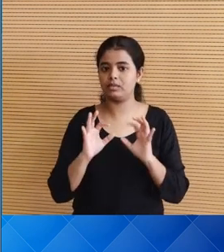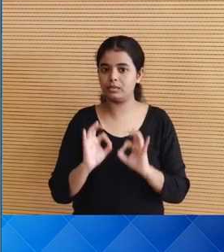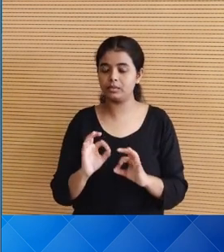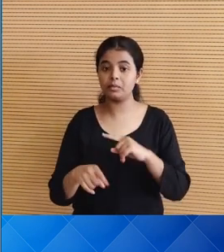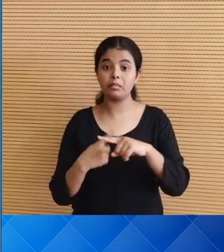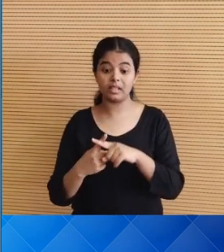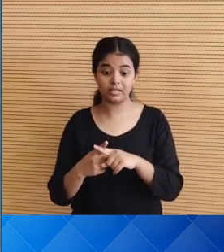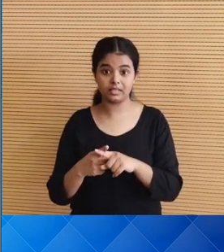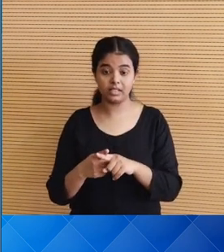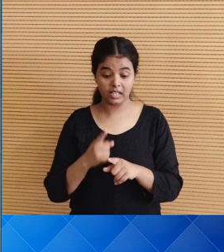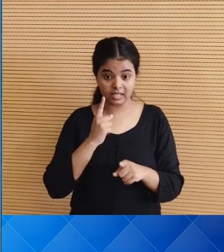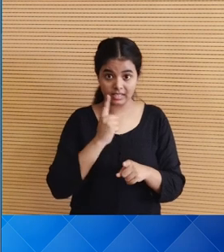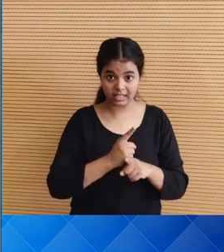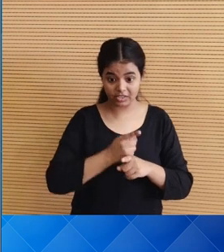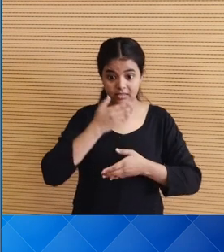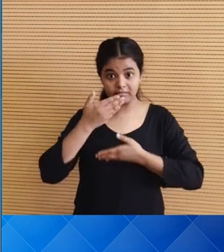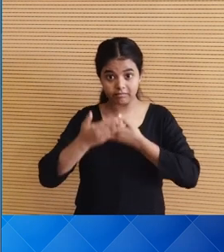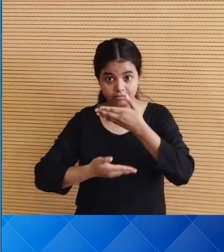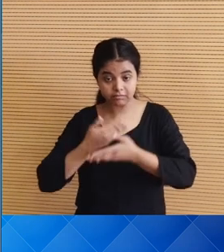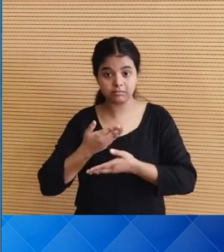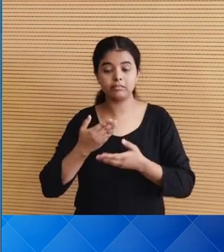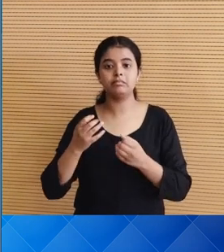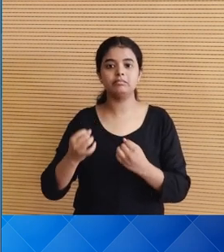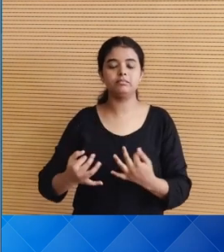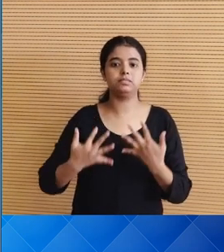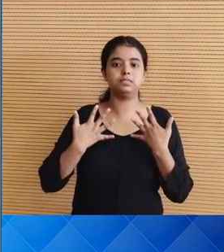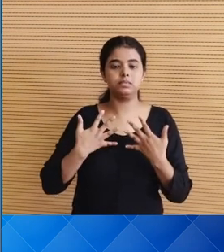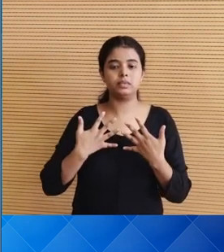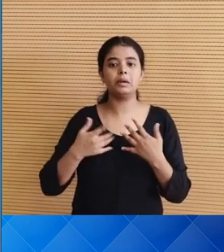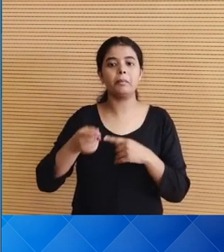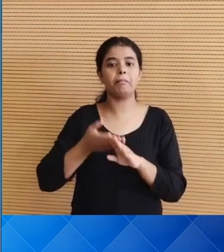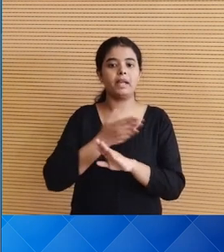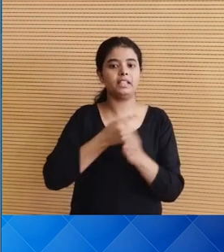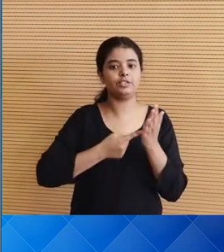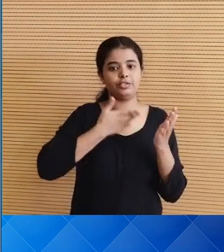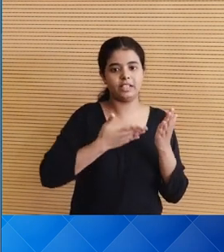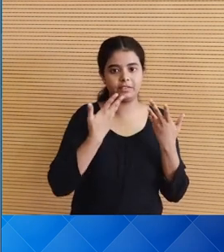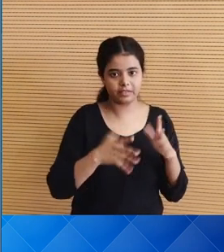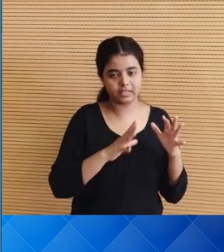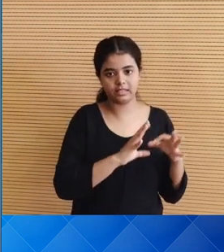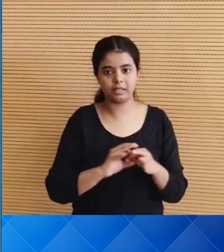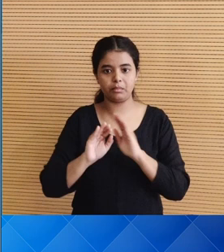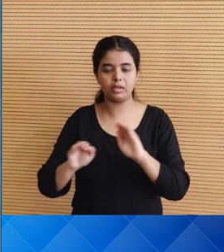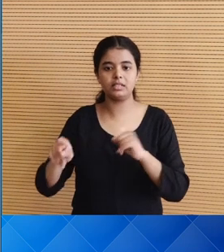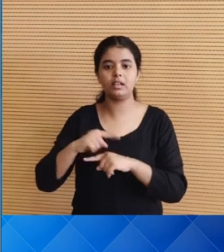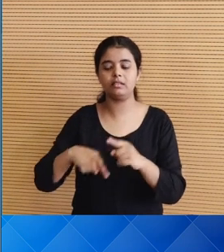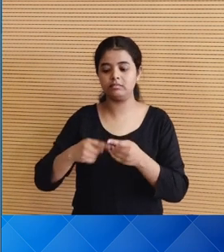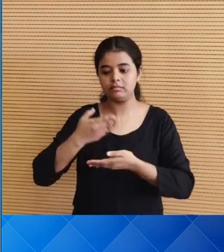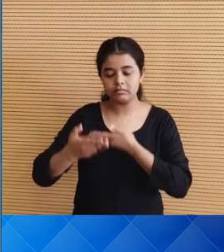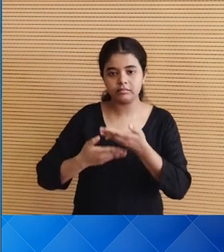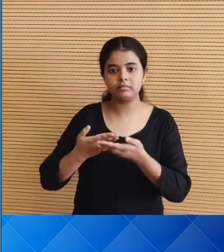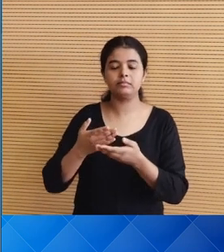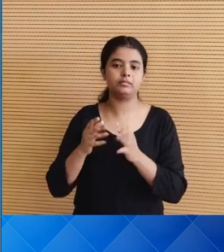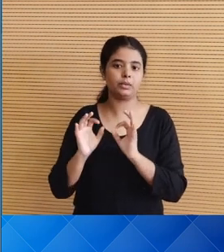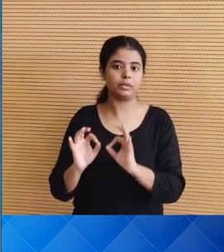are trained and motivated. So motivation is an important factor. Then contribution of